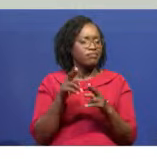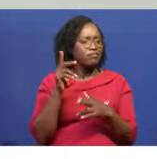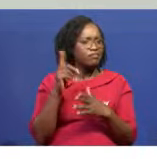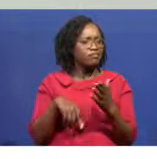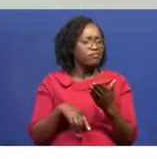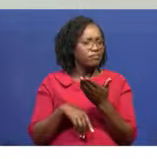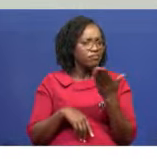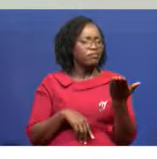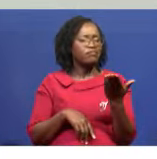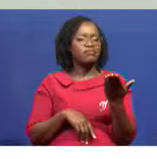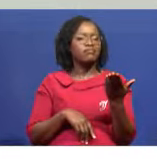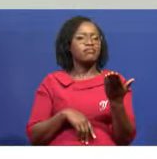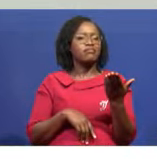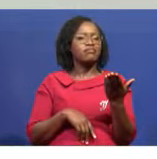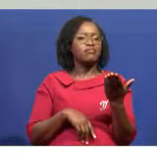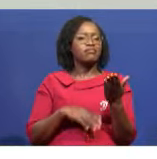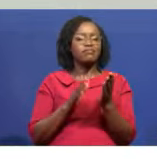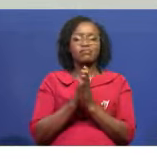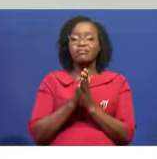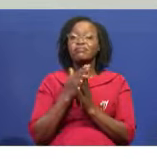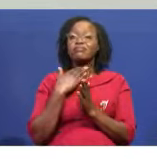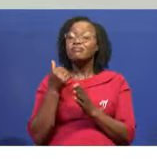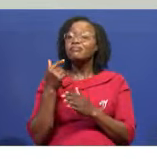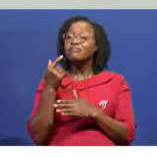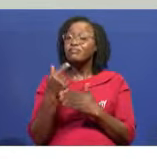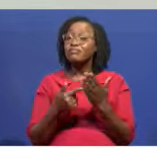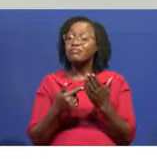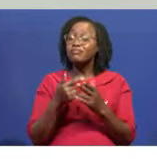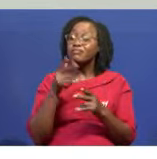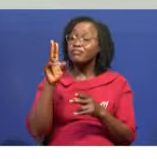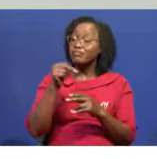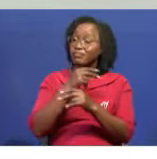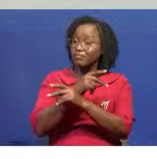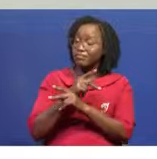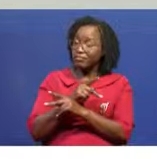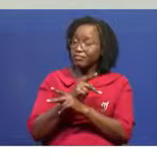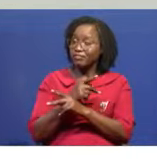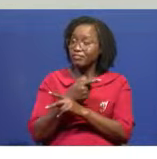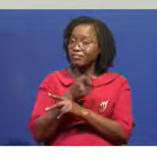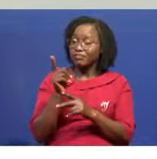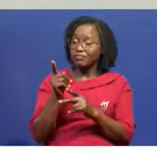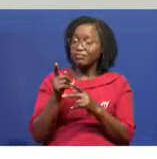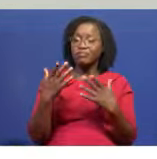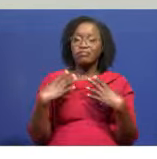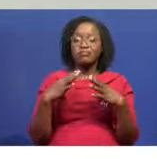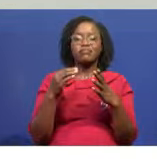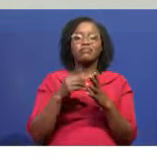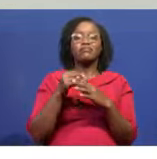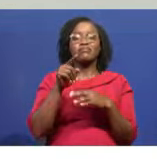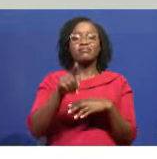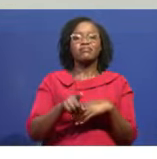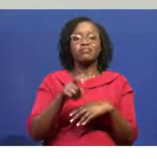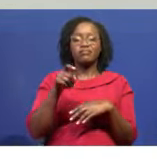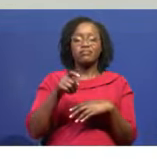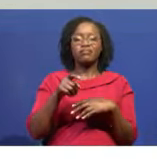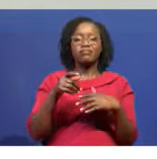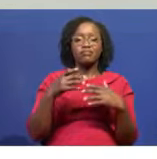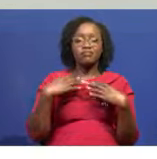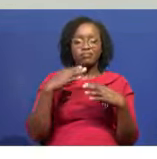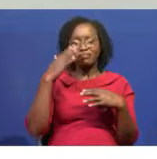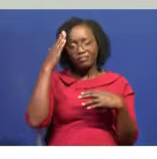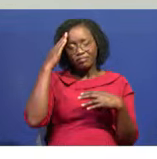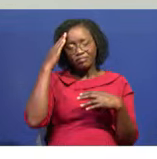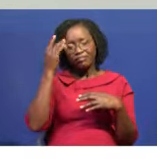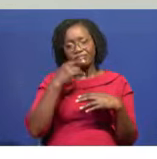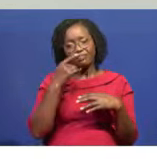institutions. So what were you calling for? Is there no protection for these whistleblowers, or there is need for people to know who